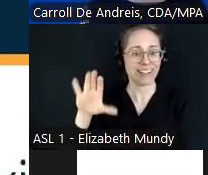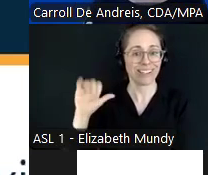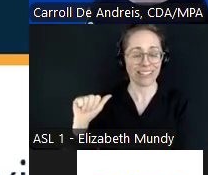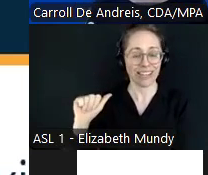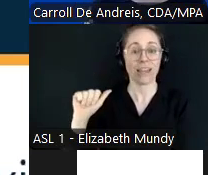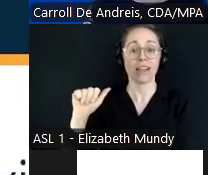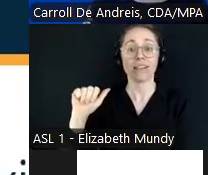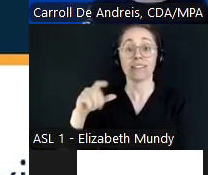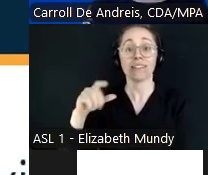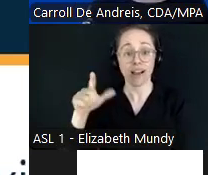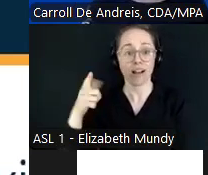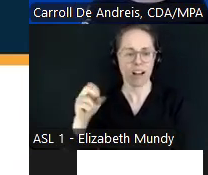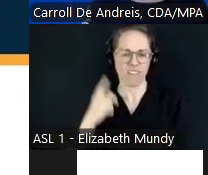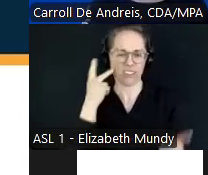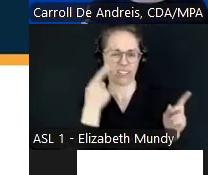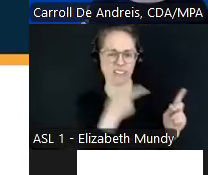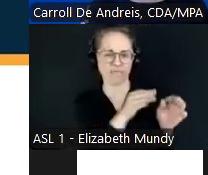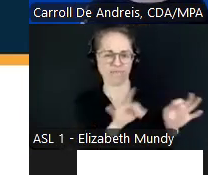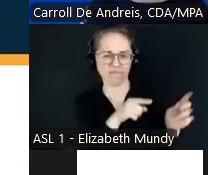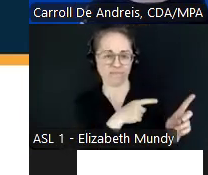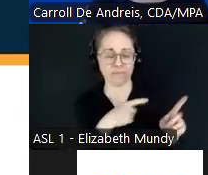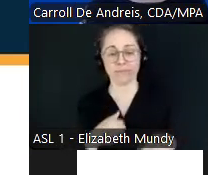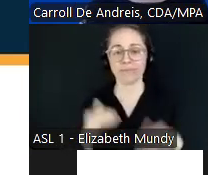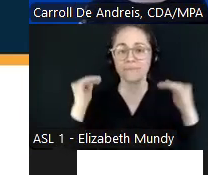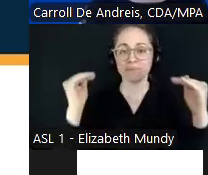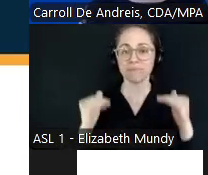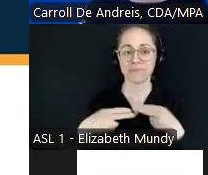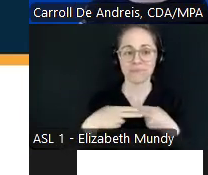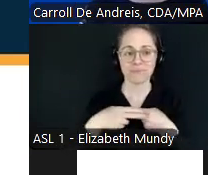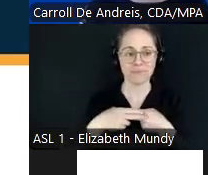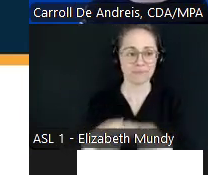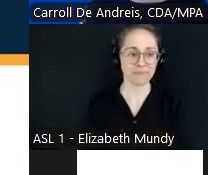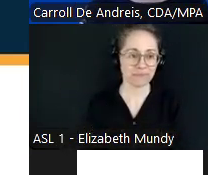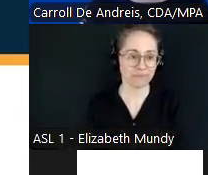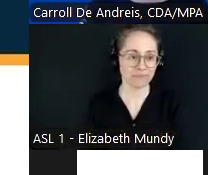engage@aging.ca.gov. The next slide.